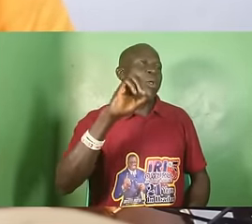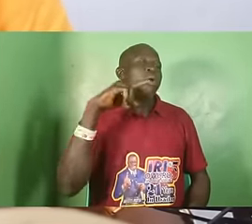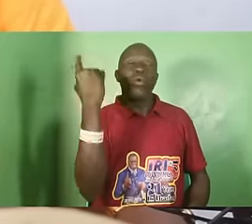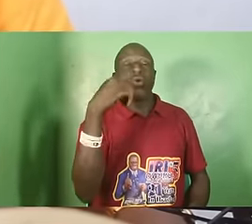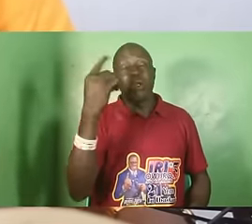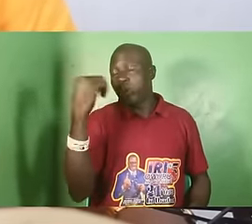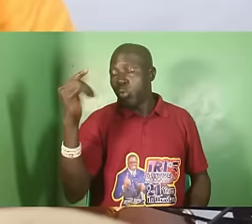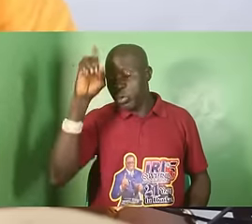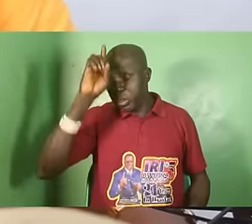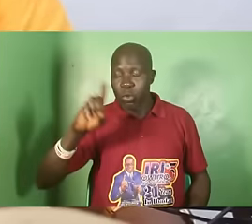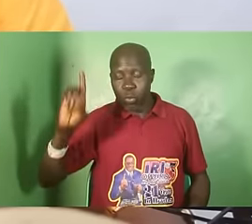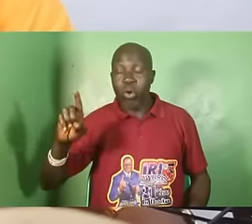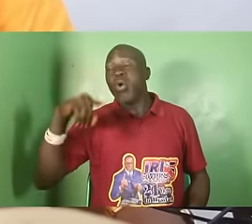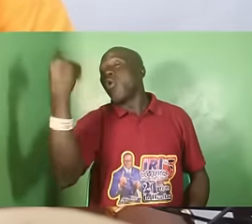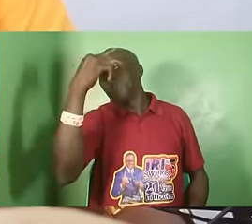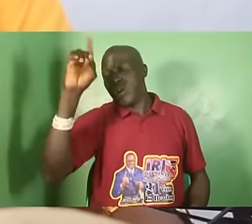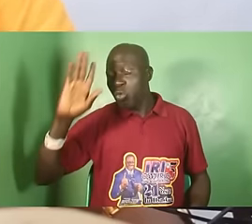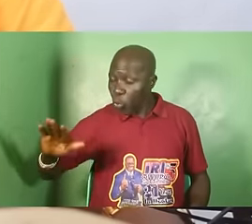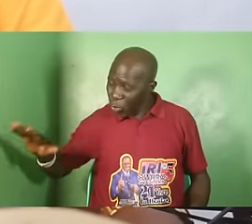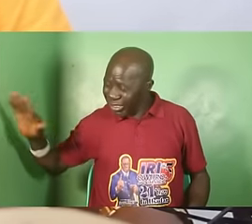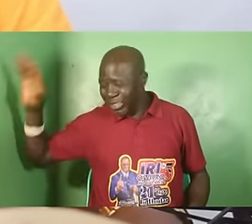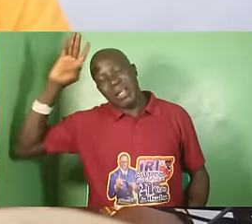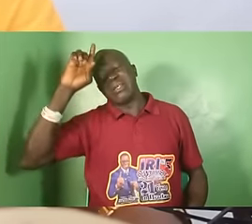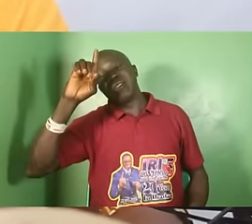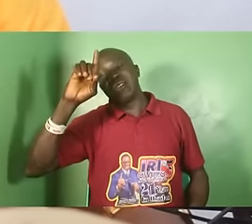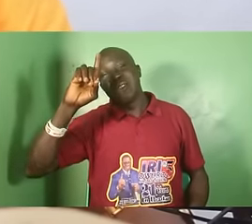e pa. The only one child. Oju kan ere. The only